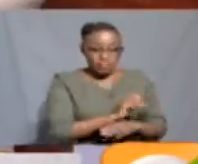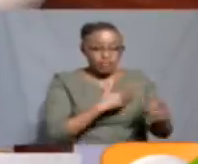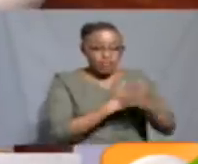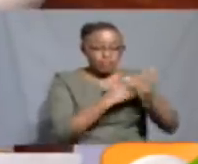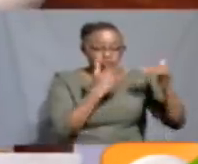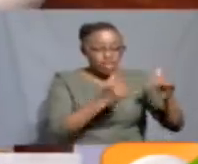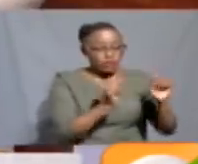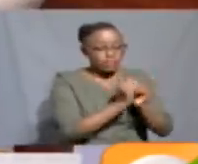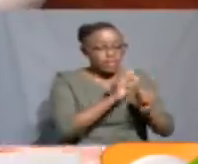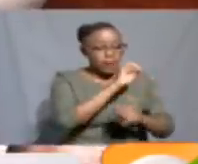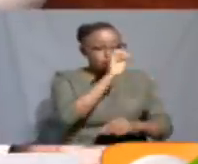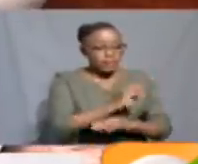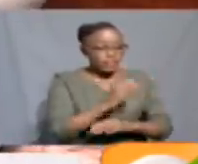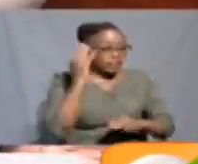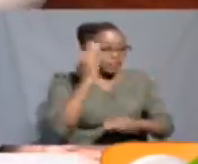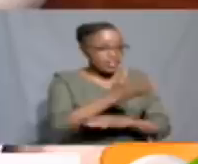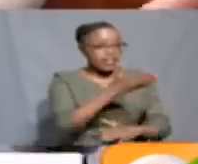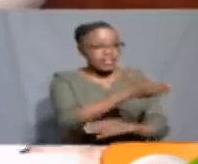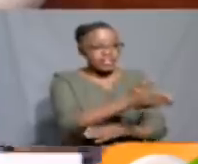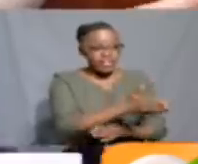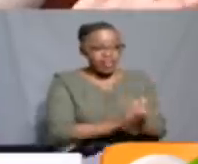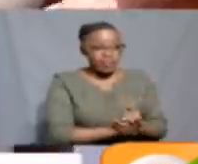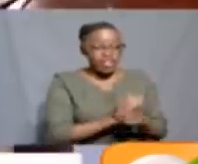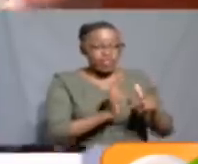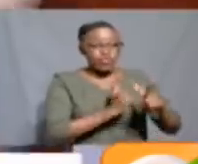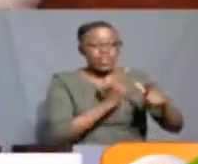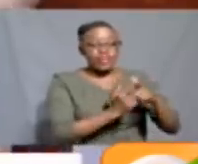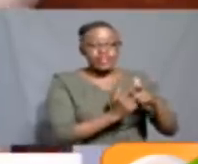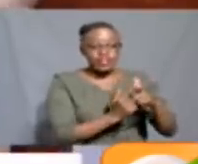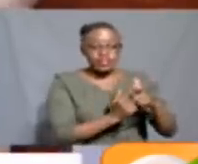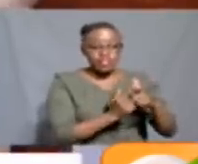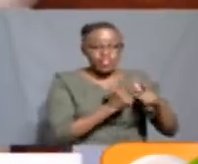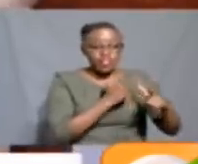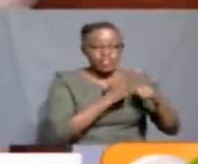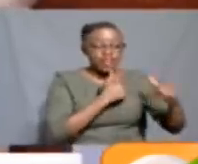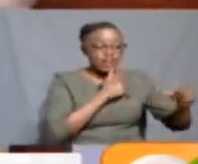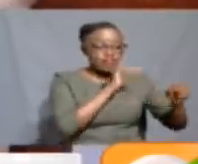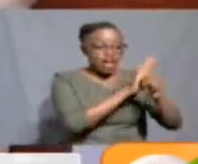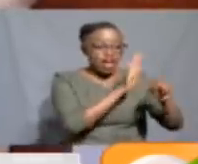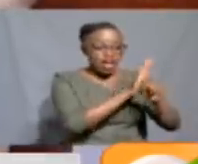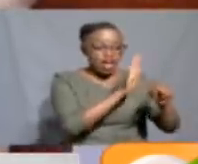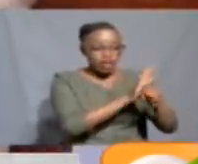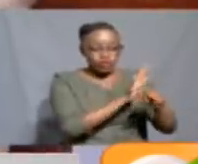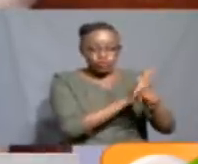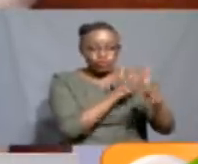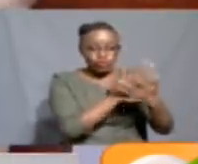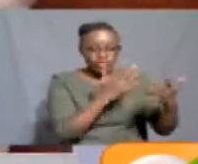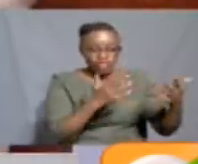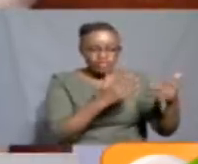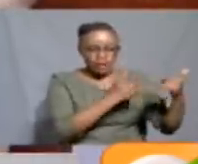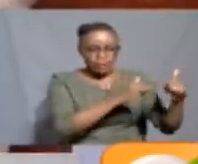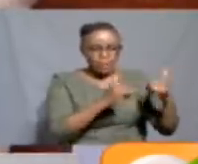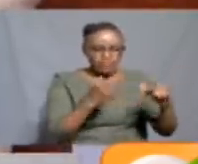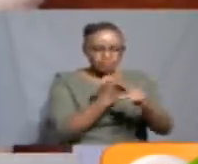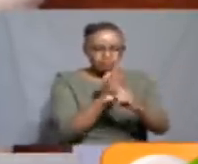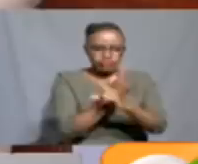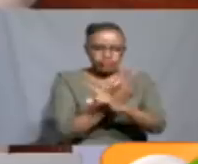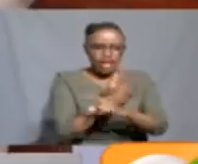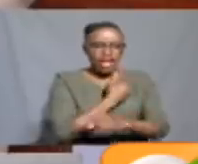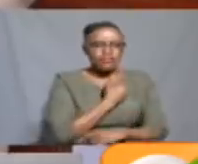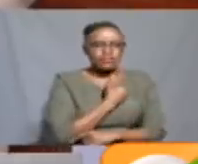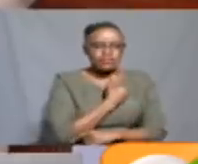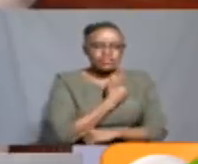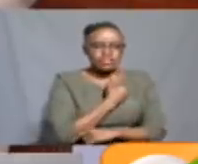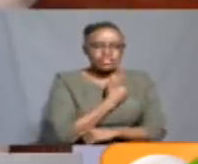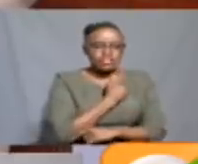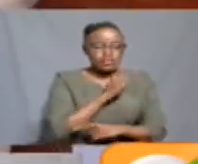3.5% goes away, straight away. Then there are so many impediments that